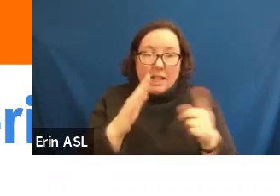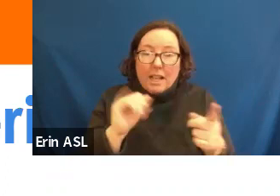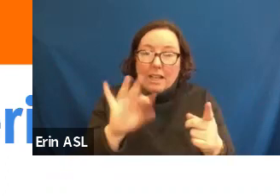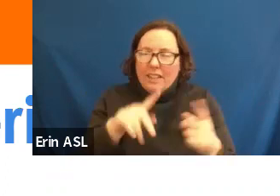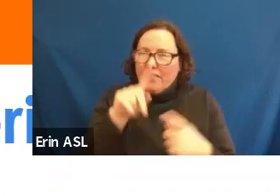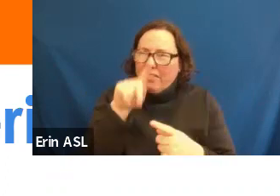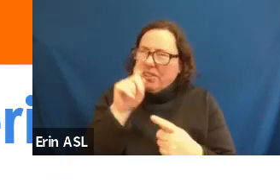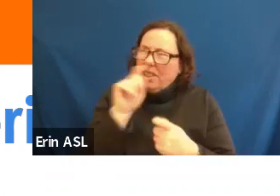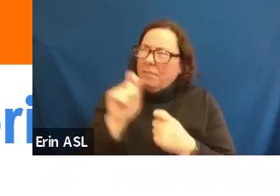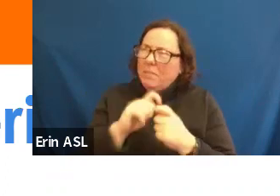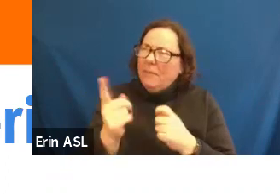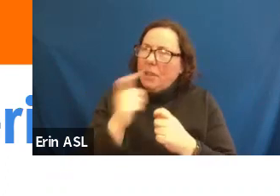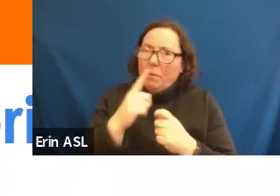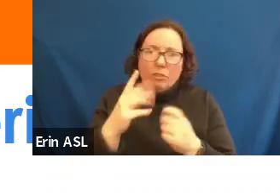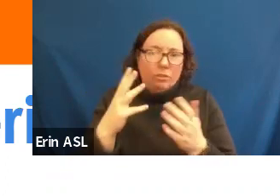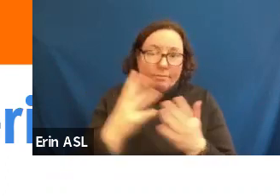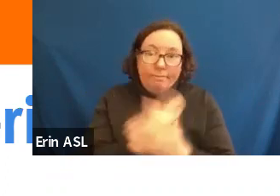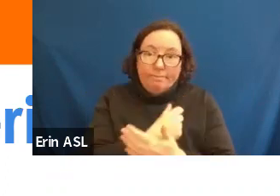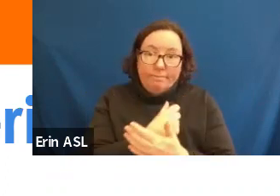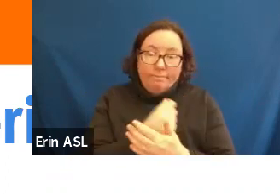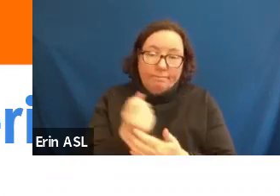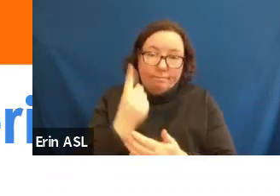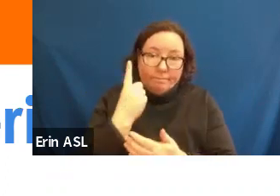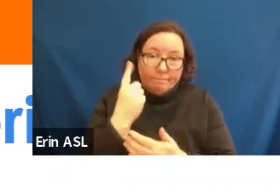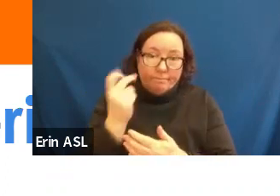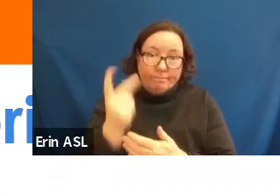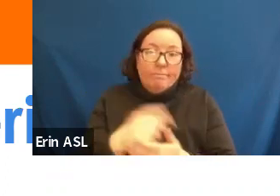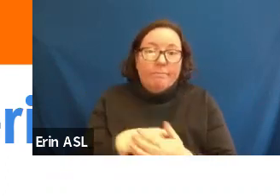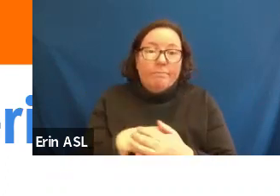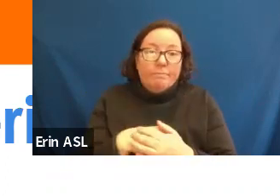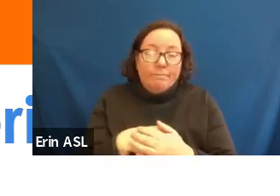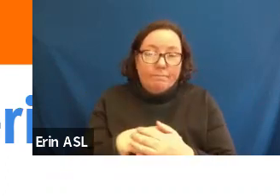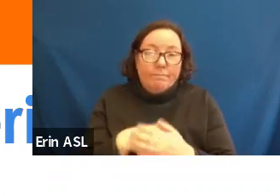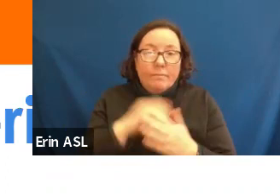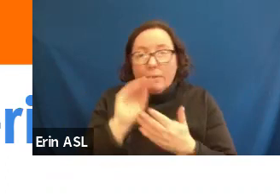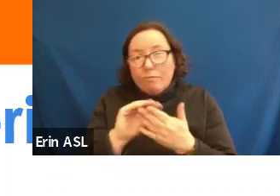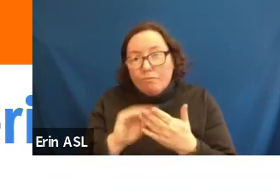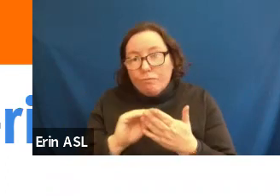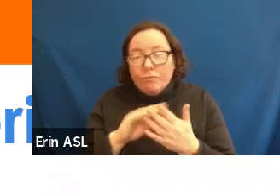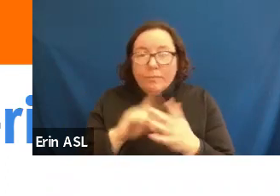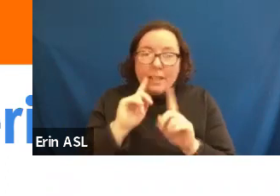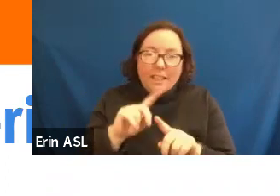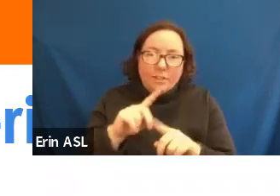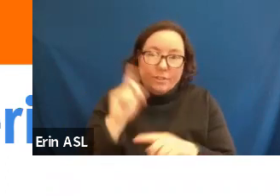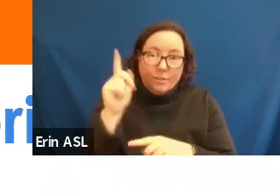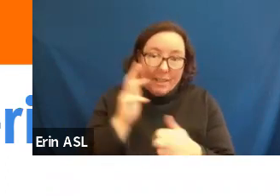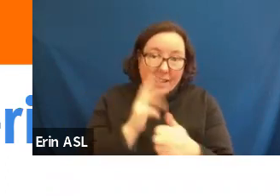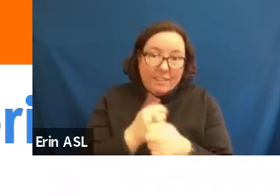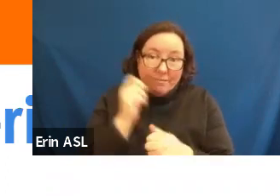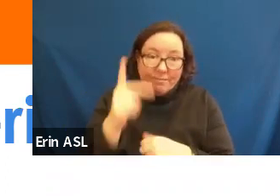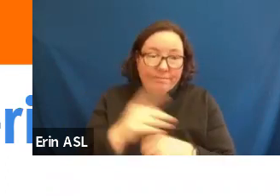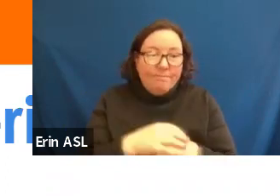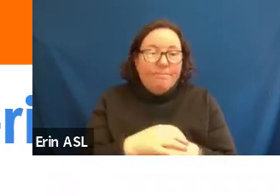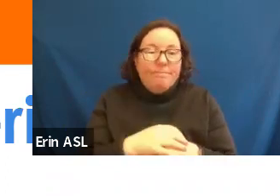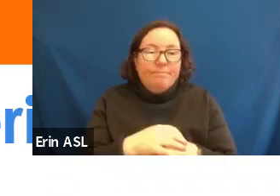specific questions that come up, we will take them down and we can do some follow-up at